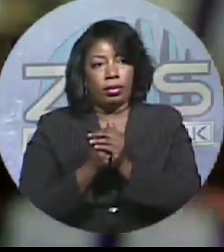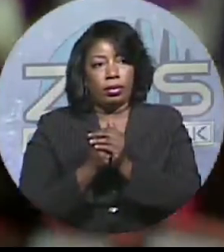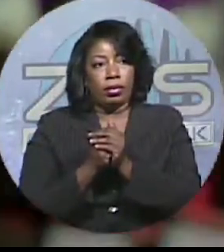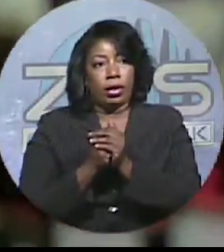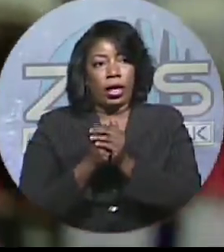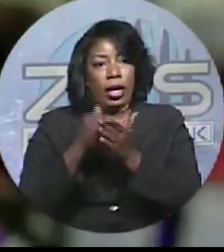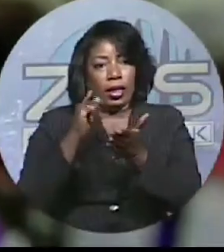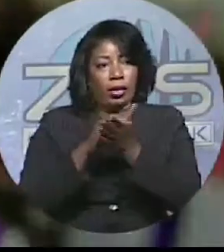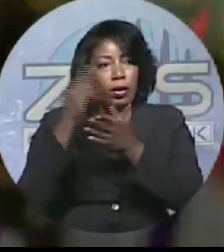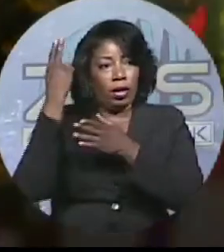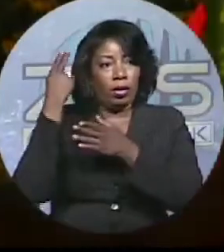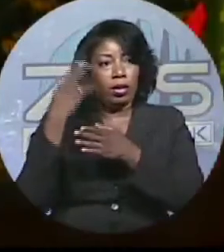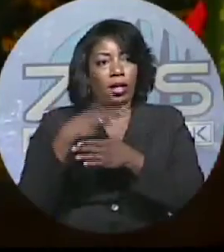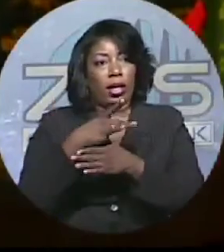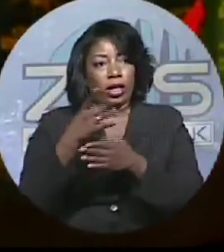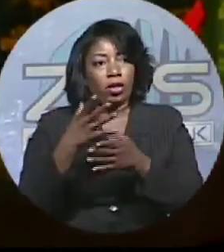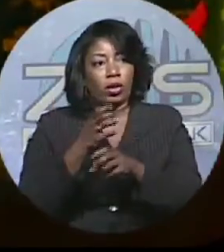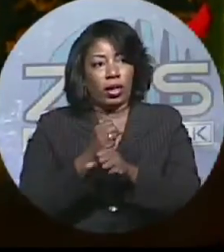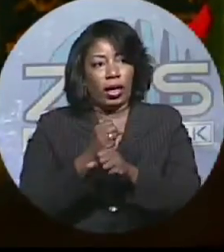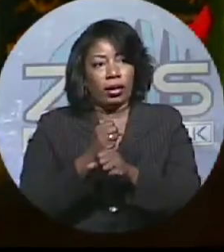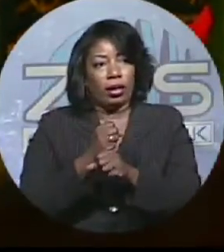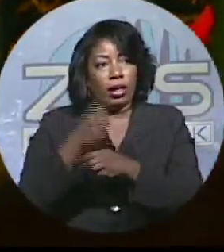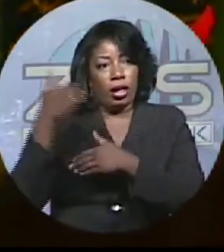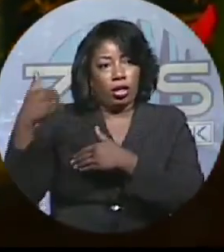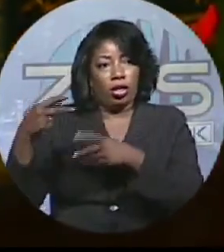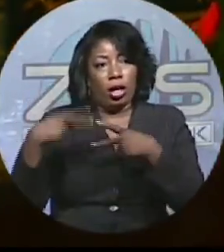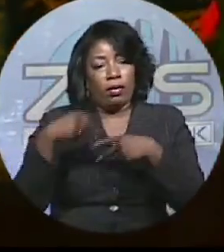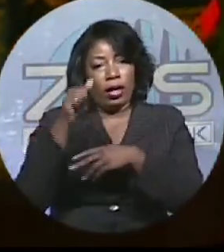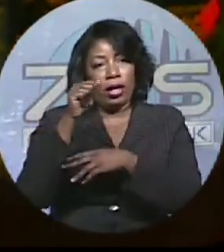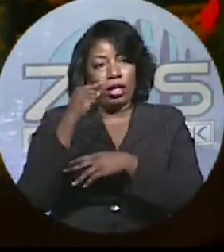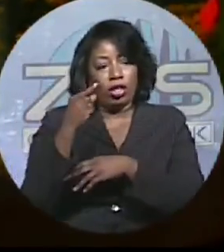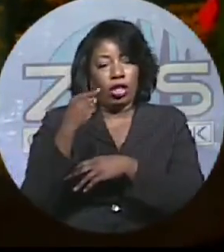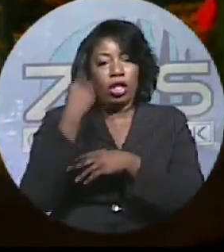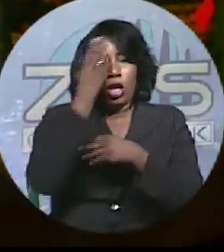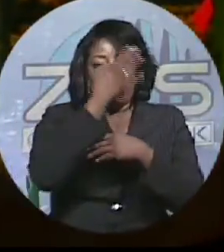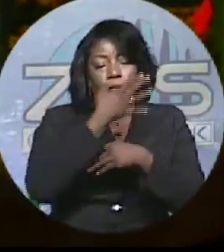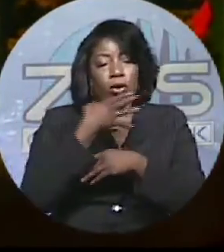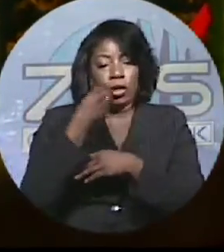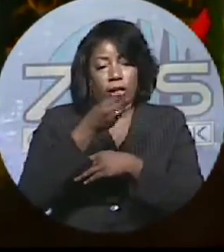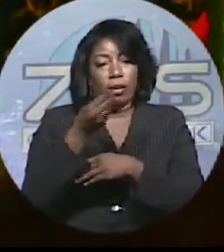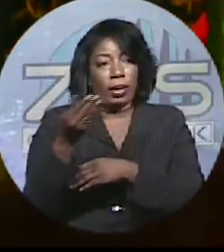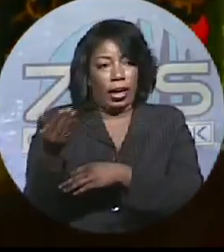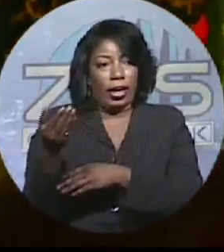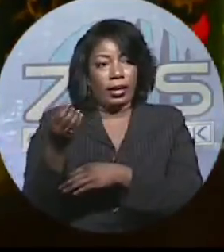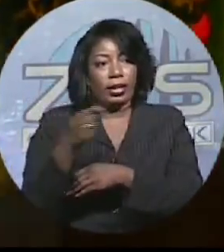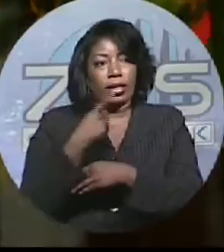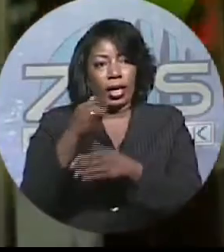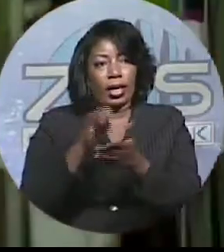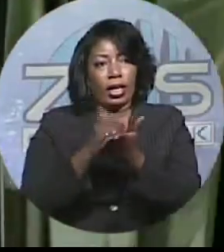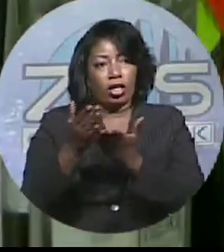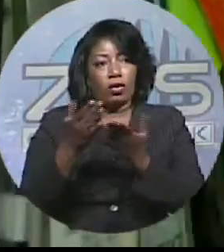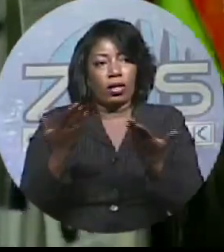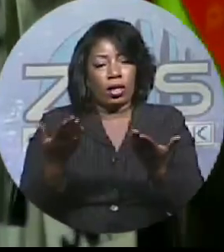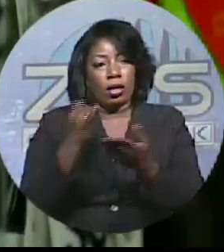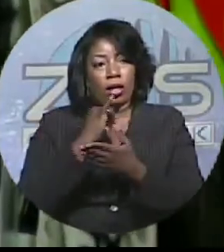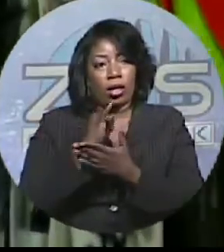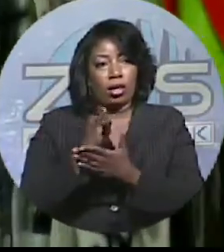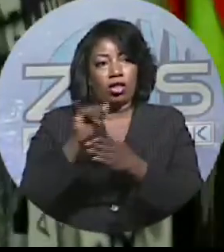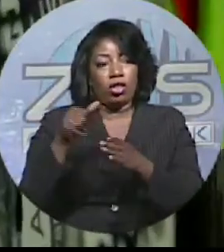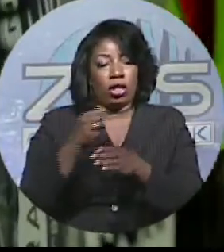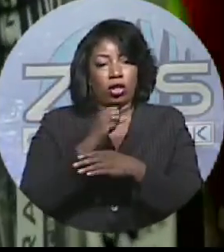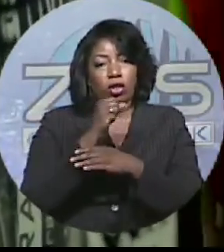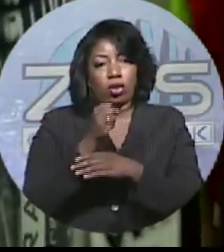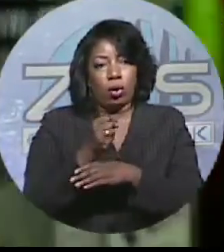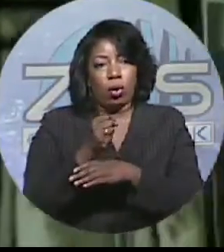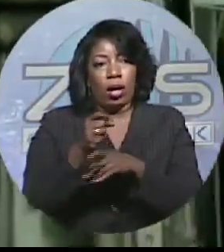require them to get. Next door, she runs A&G Beauty Supplies. And she says the service here is just as